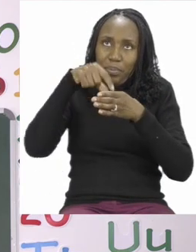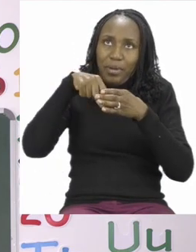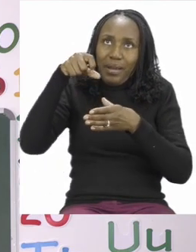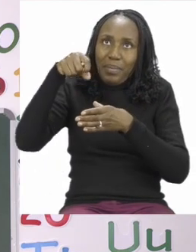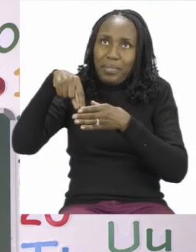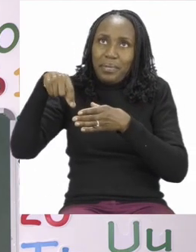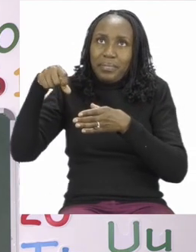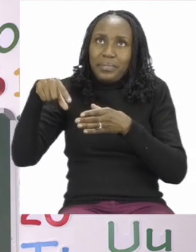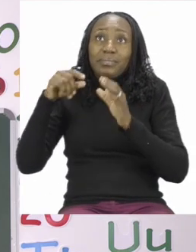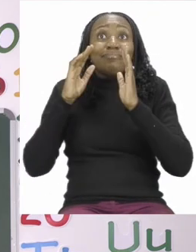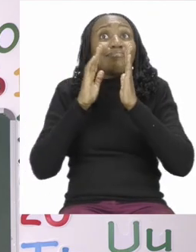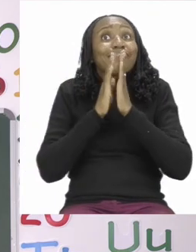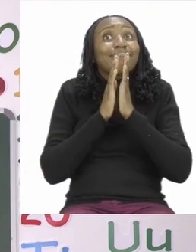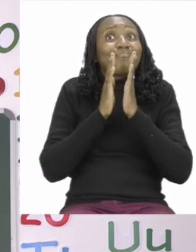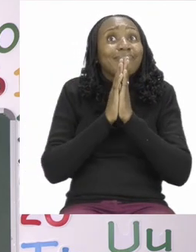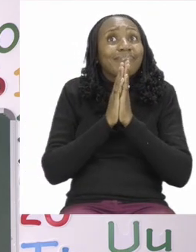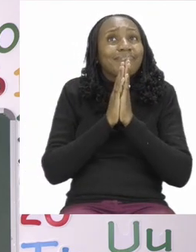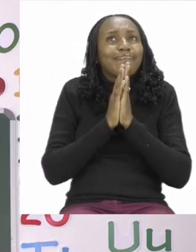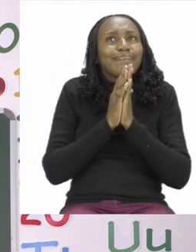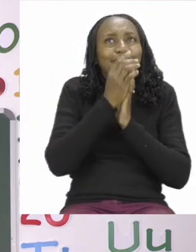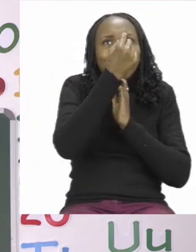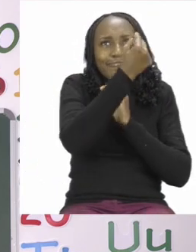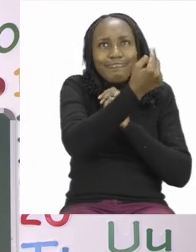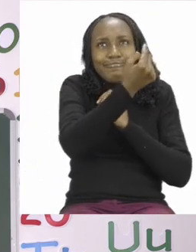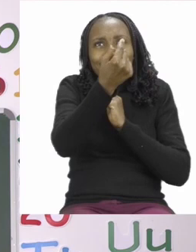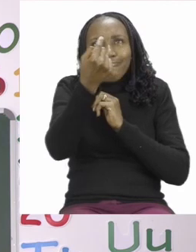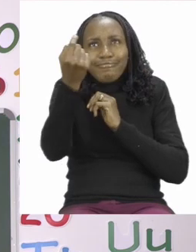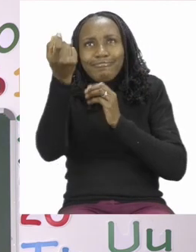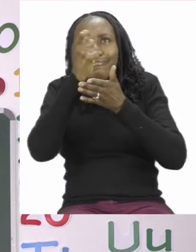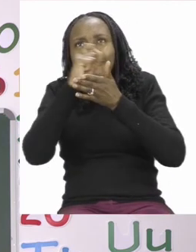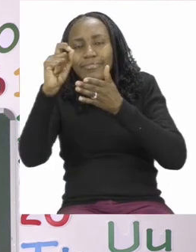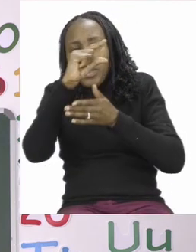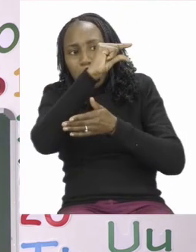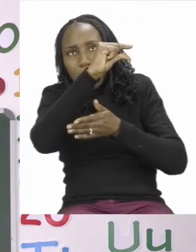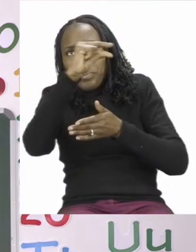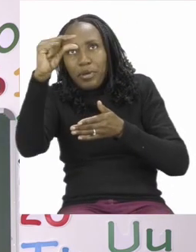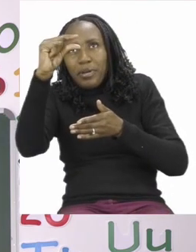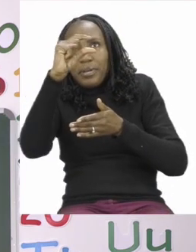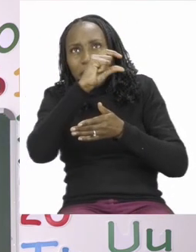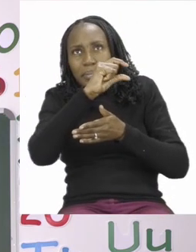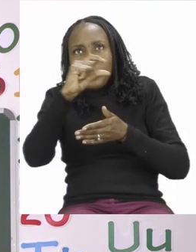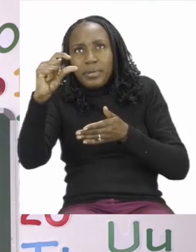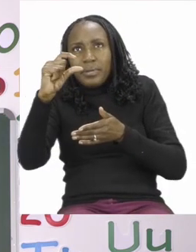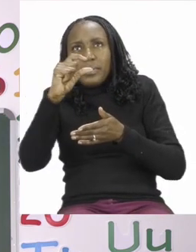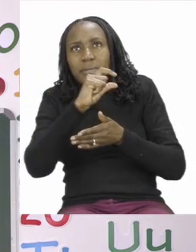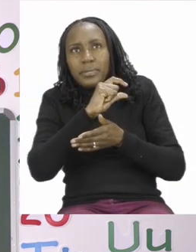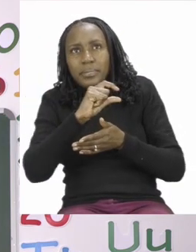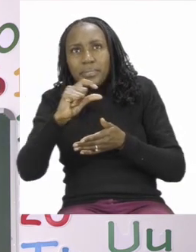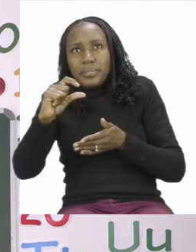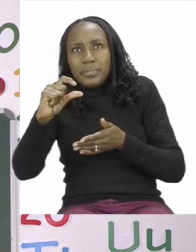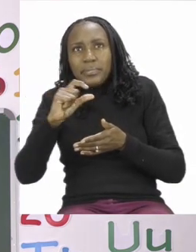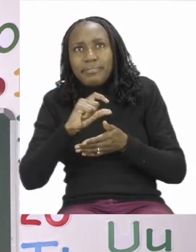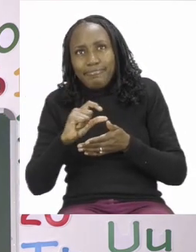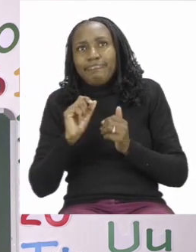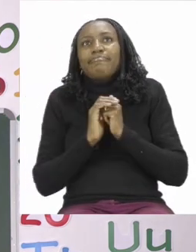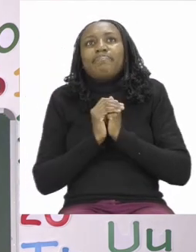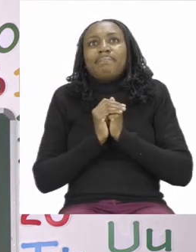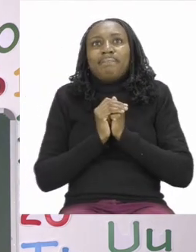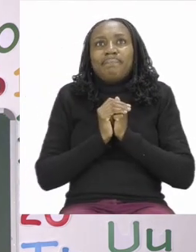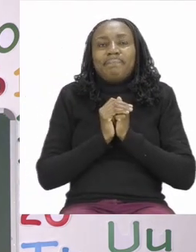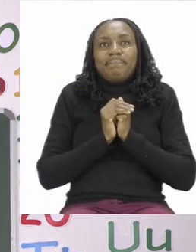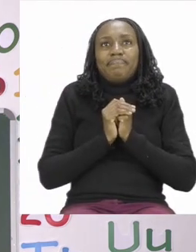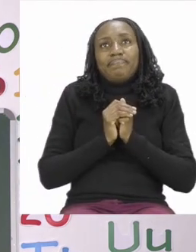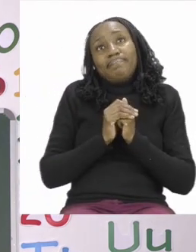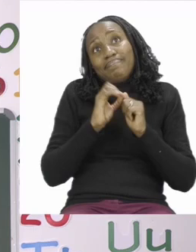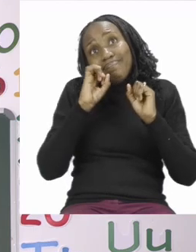to try and write these steps and then also try and plant a seed by yourself. Remember, you can plant it in a